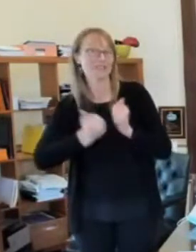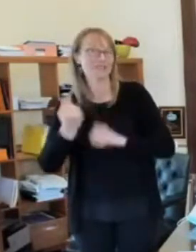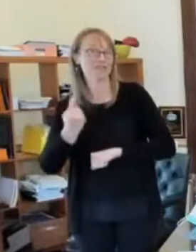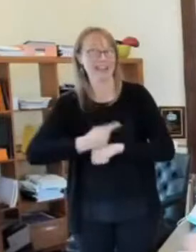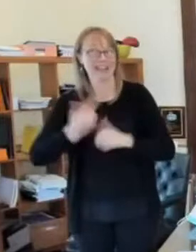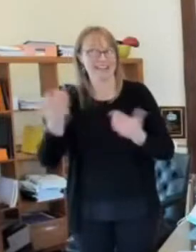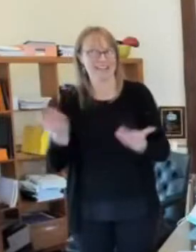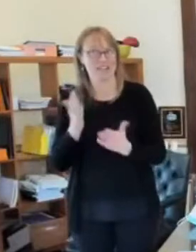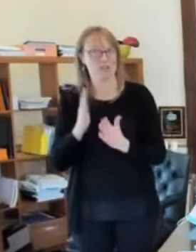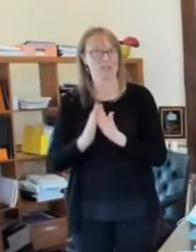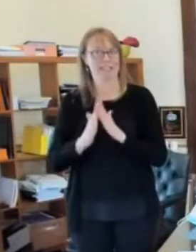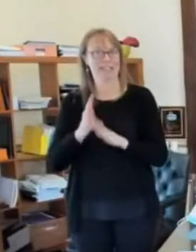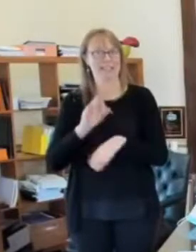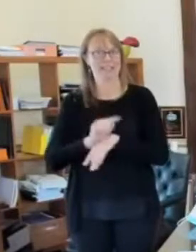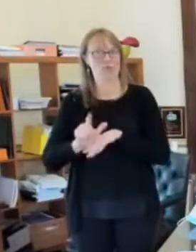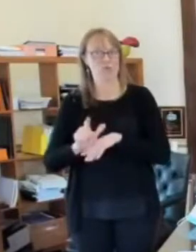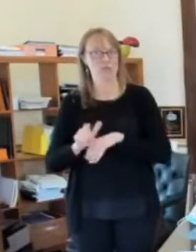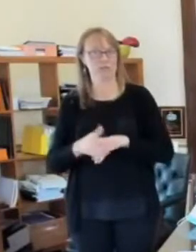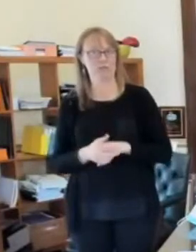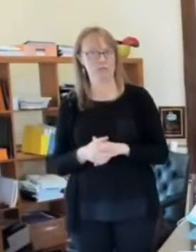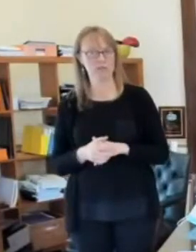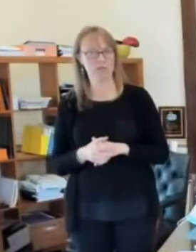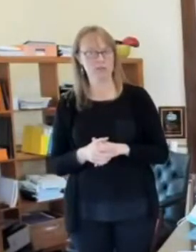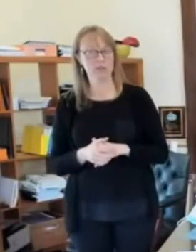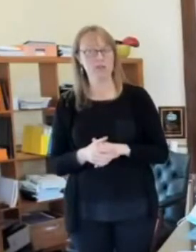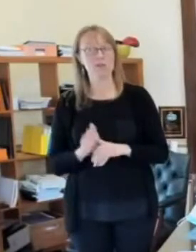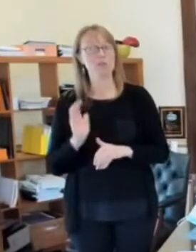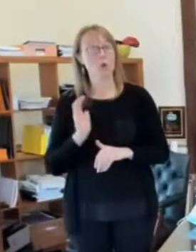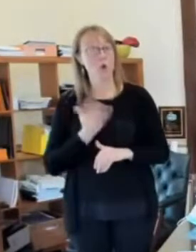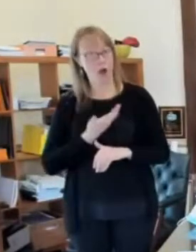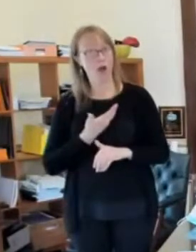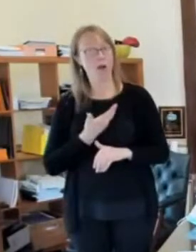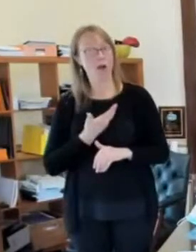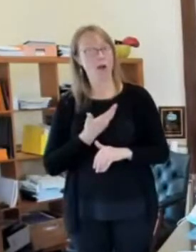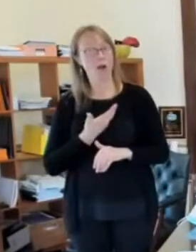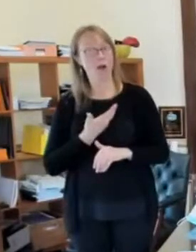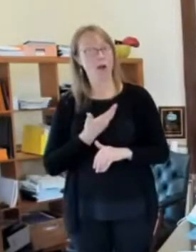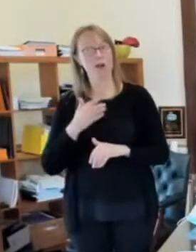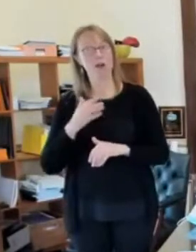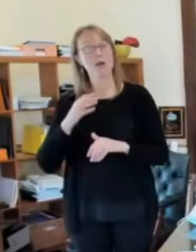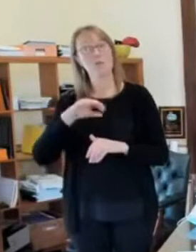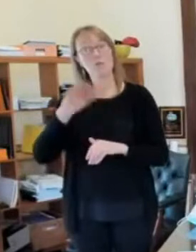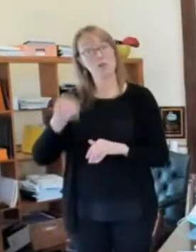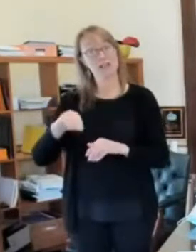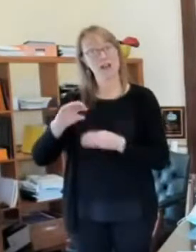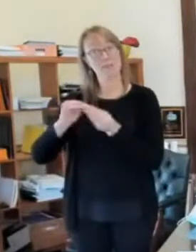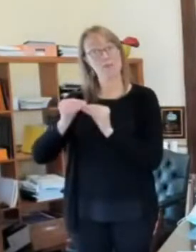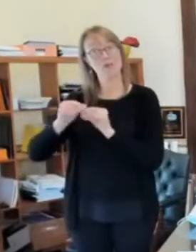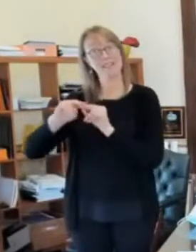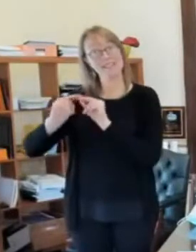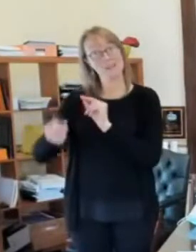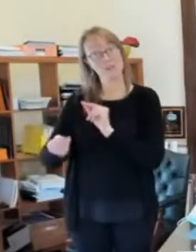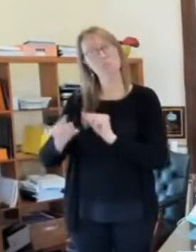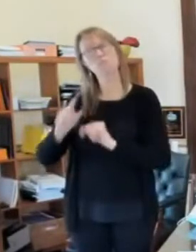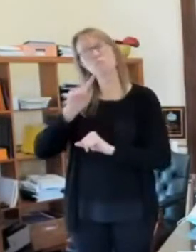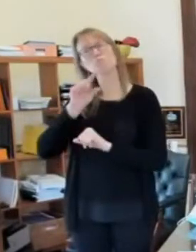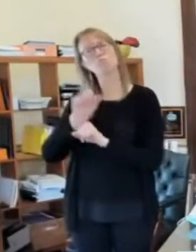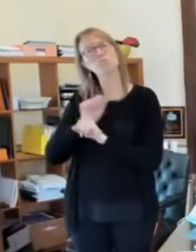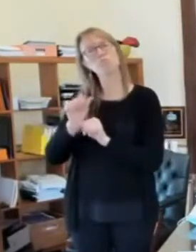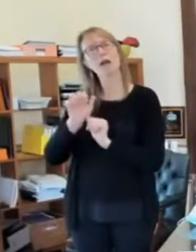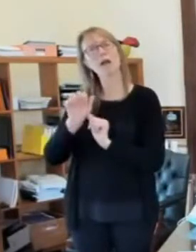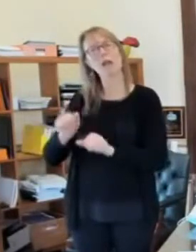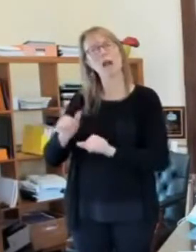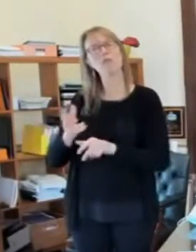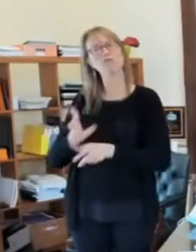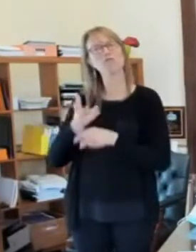I think this is a real decrease in the positivity rate because when you go back to other weeks, a couple,